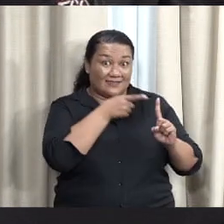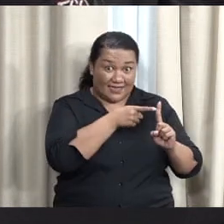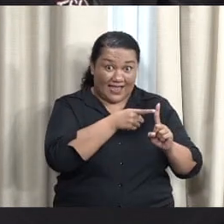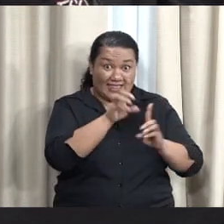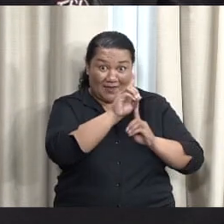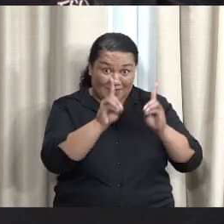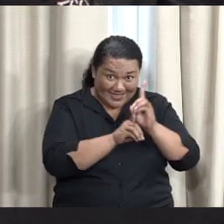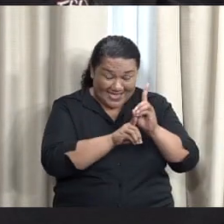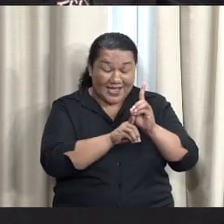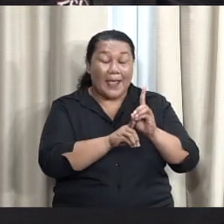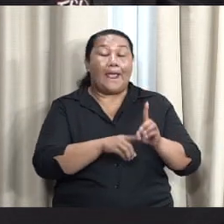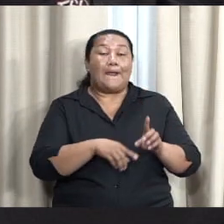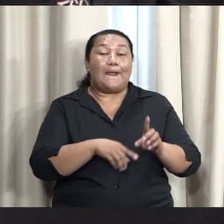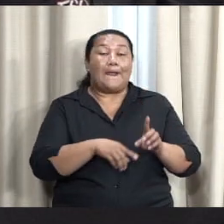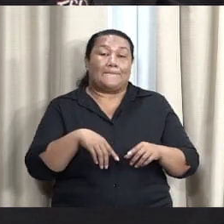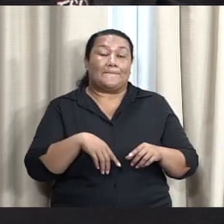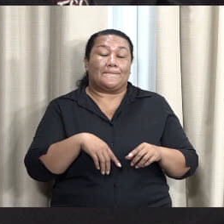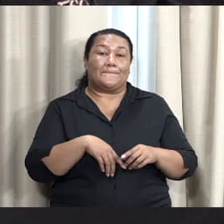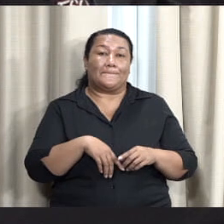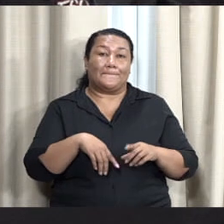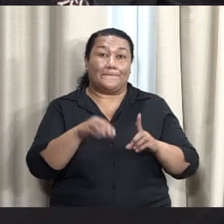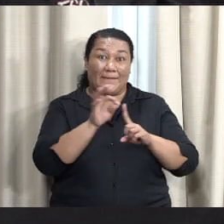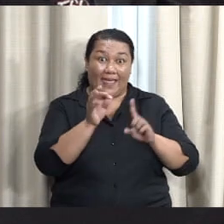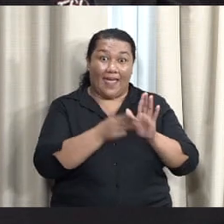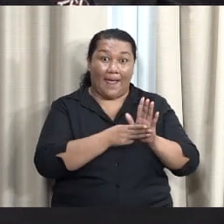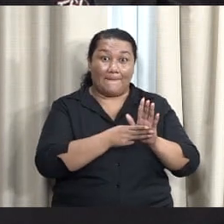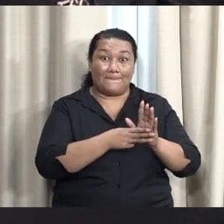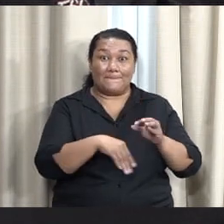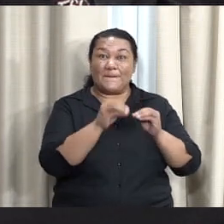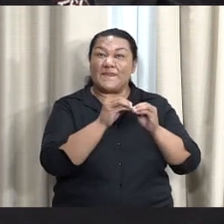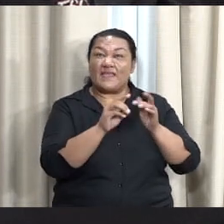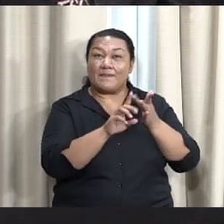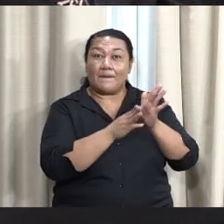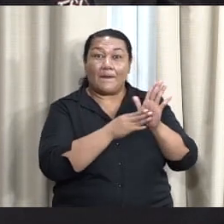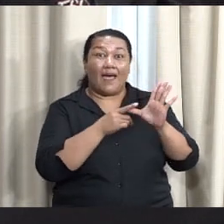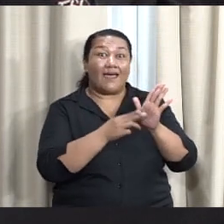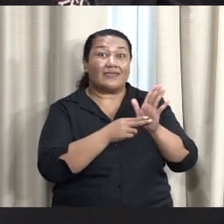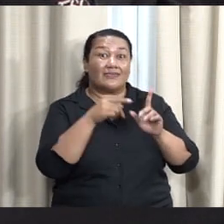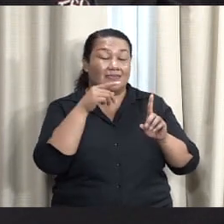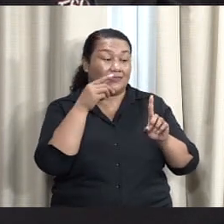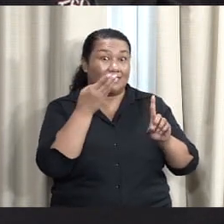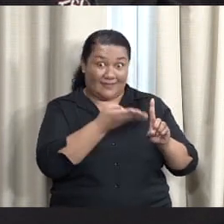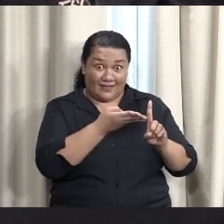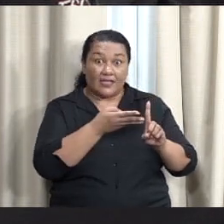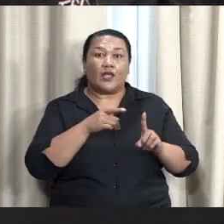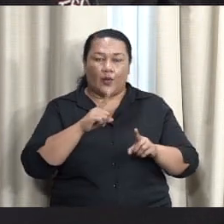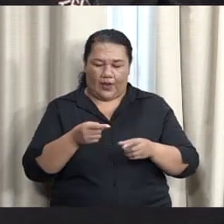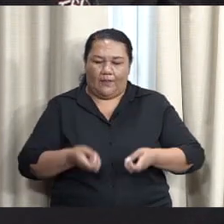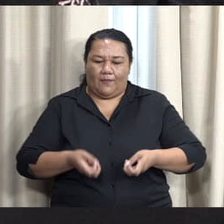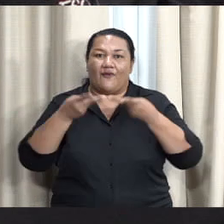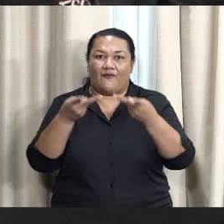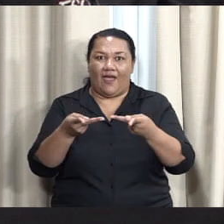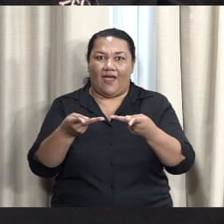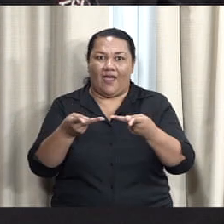Honorable Professor Biman Prasad, will provide more details on this program. Binawalevu,